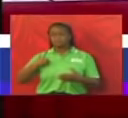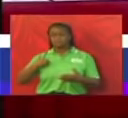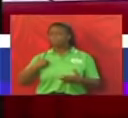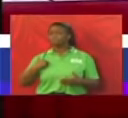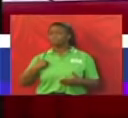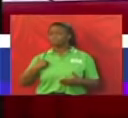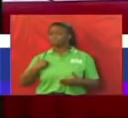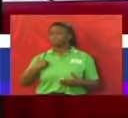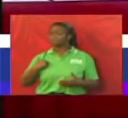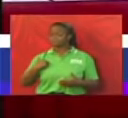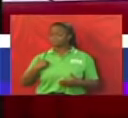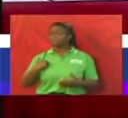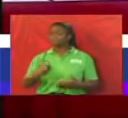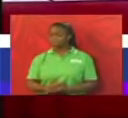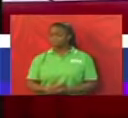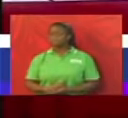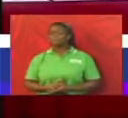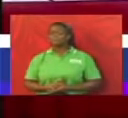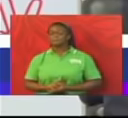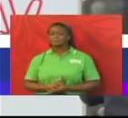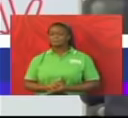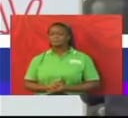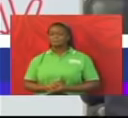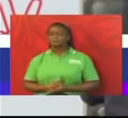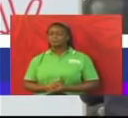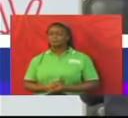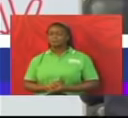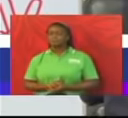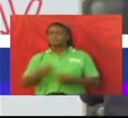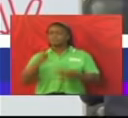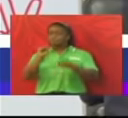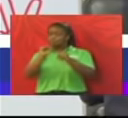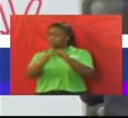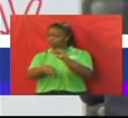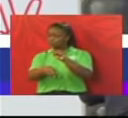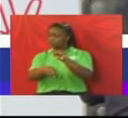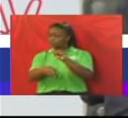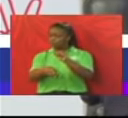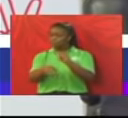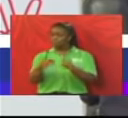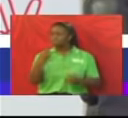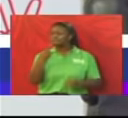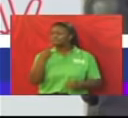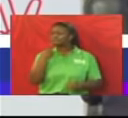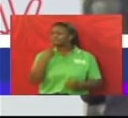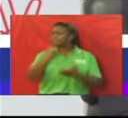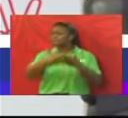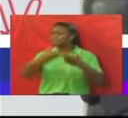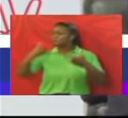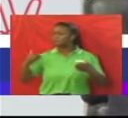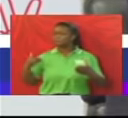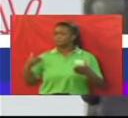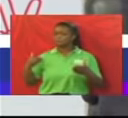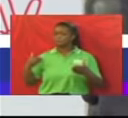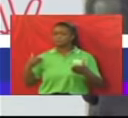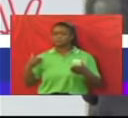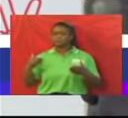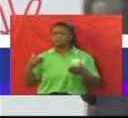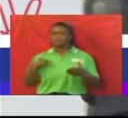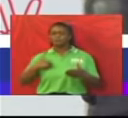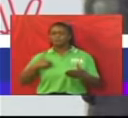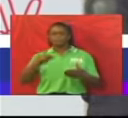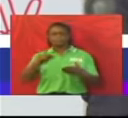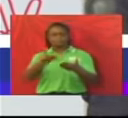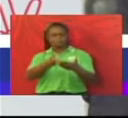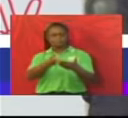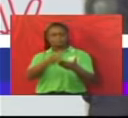I'll take the questions. So we have said before, and it's actually been published. I don't have the entire list in front of me, but